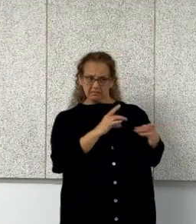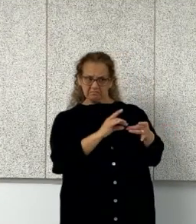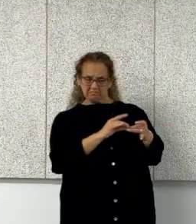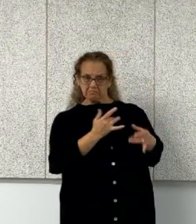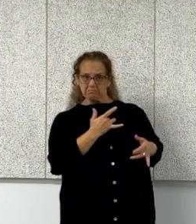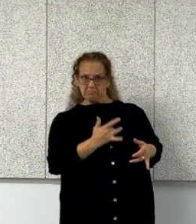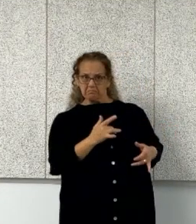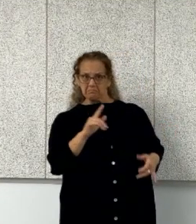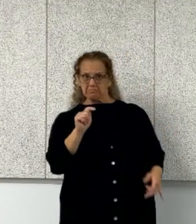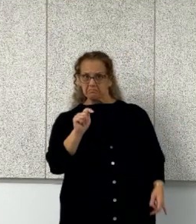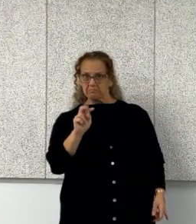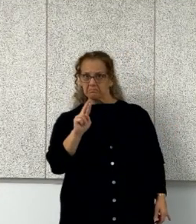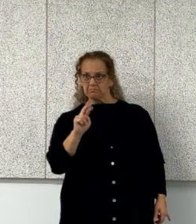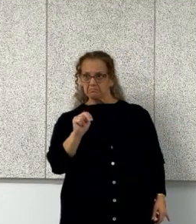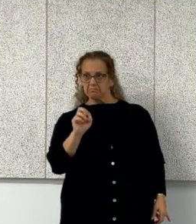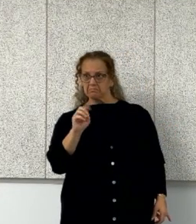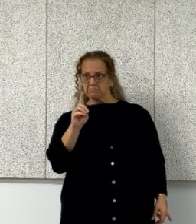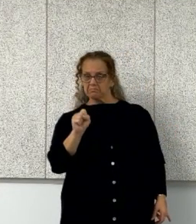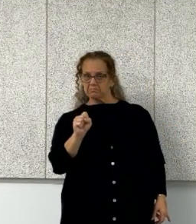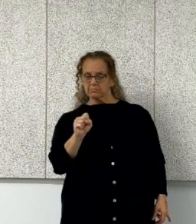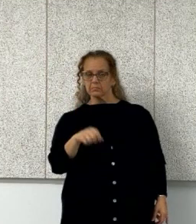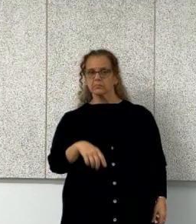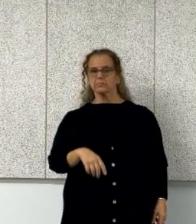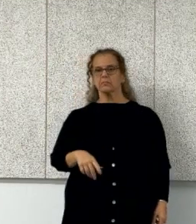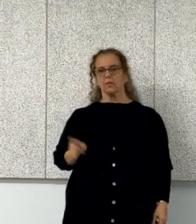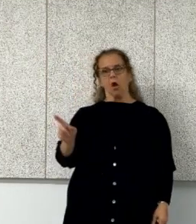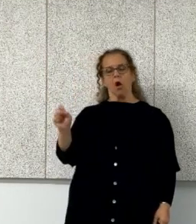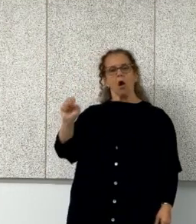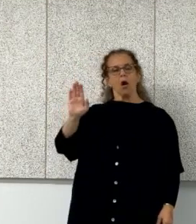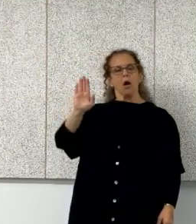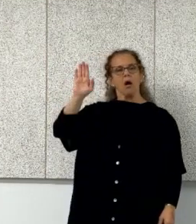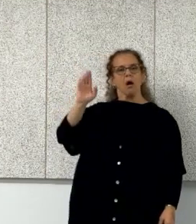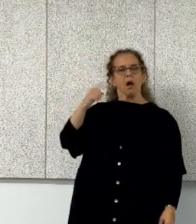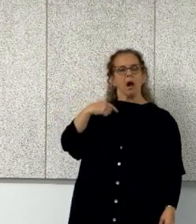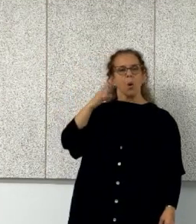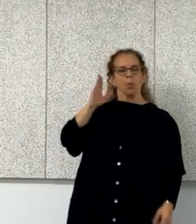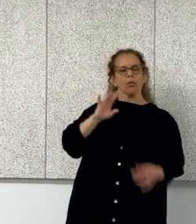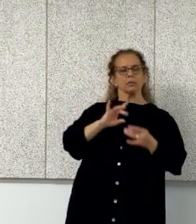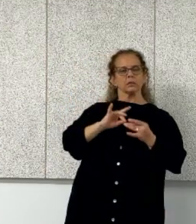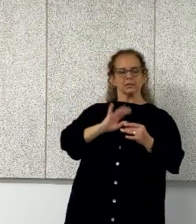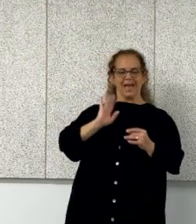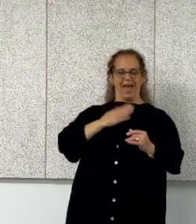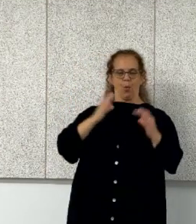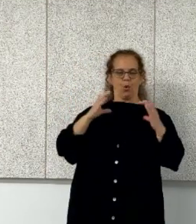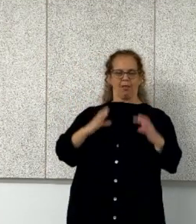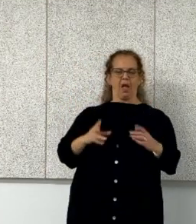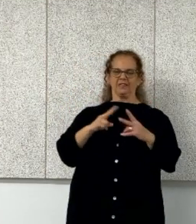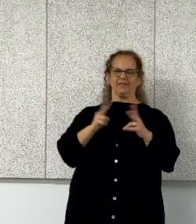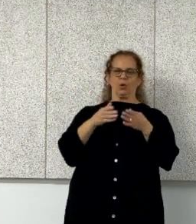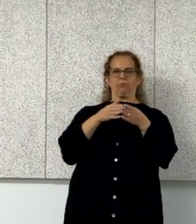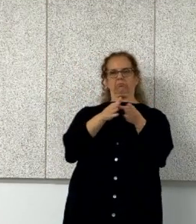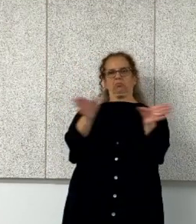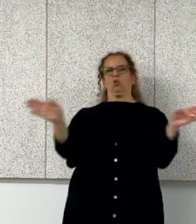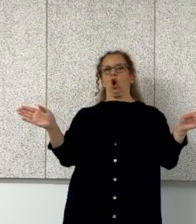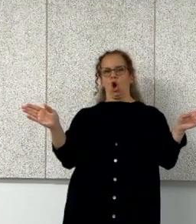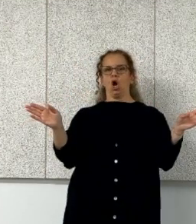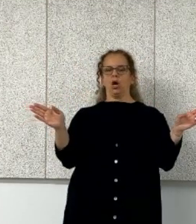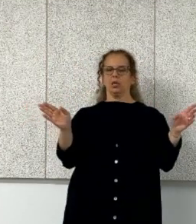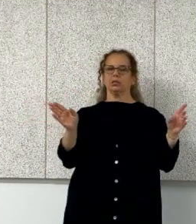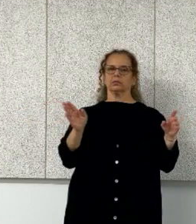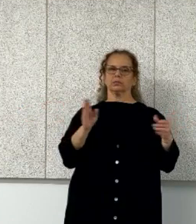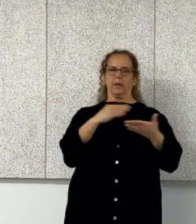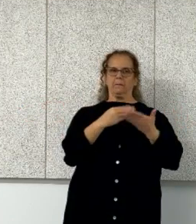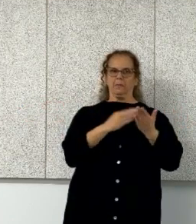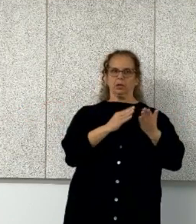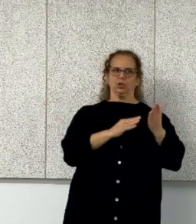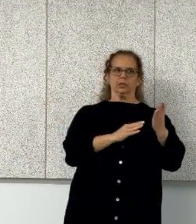that you're observing that you want to share? I'll just jump in and say that our client base is pretty broad in terms of budget scale and genre, as I mentioned